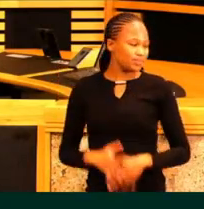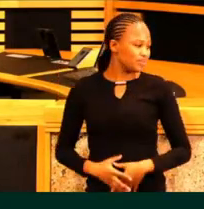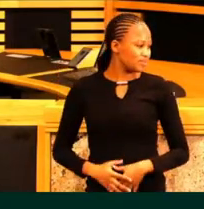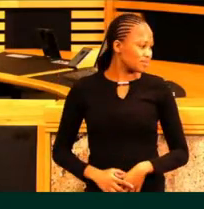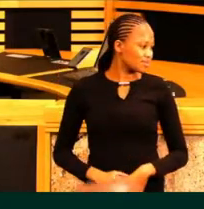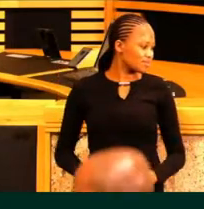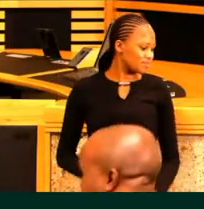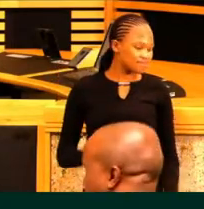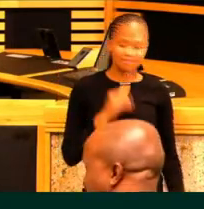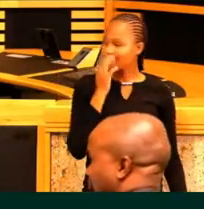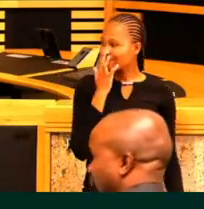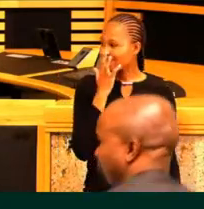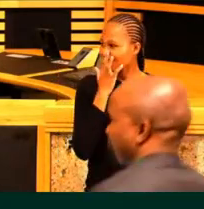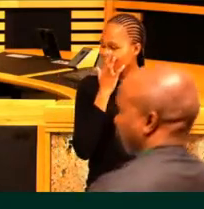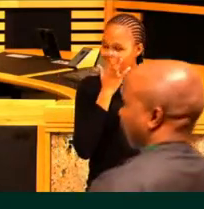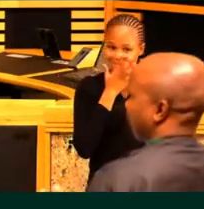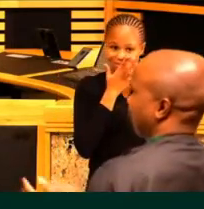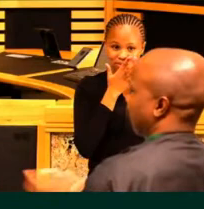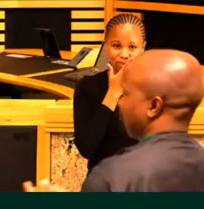thank you